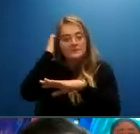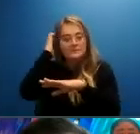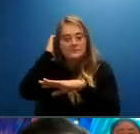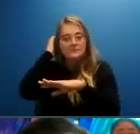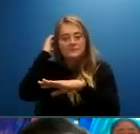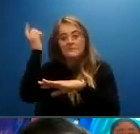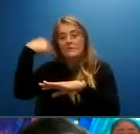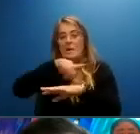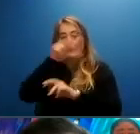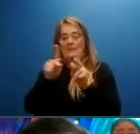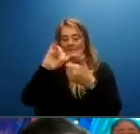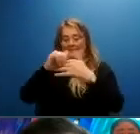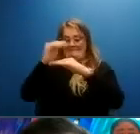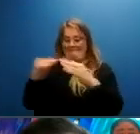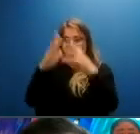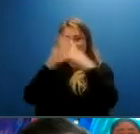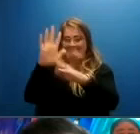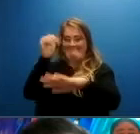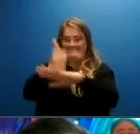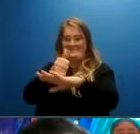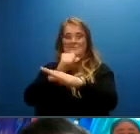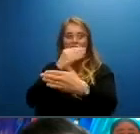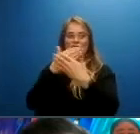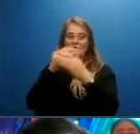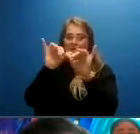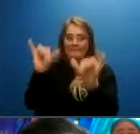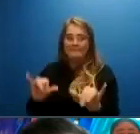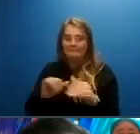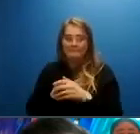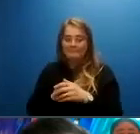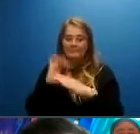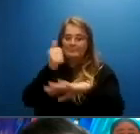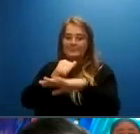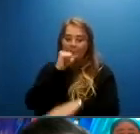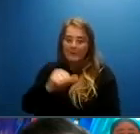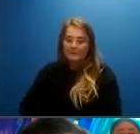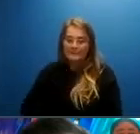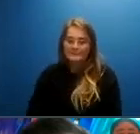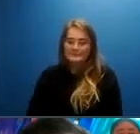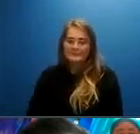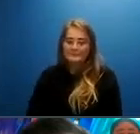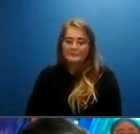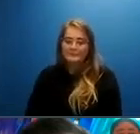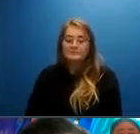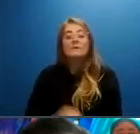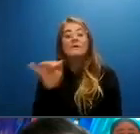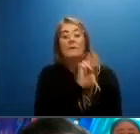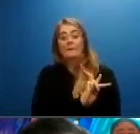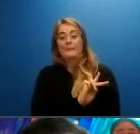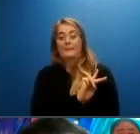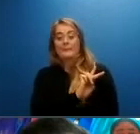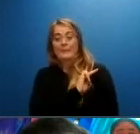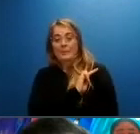people was not a good thing. And also on a personal level, I can carry